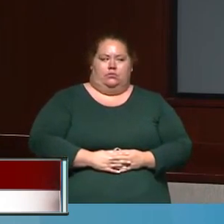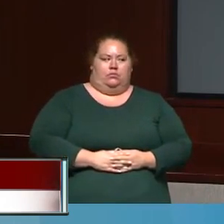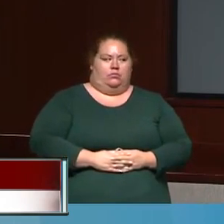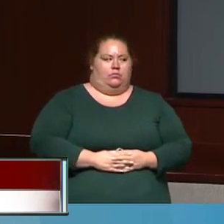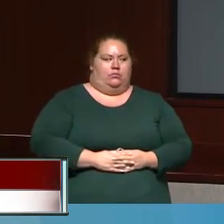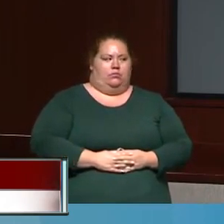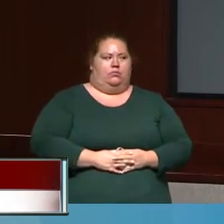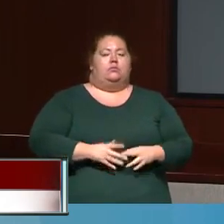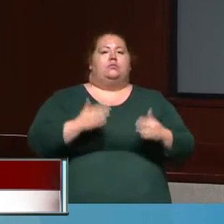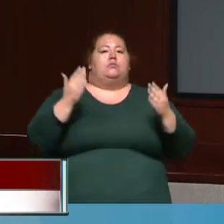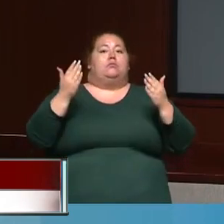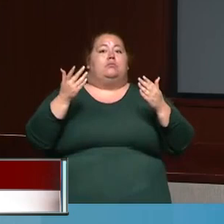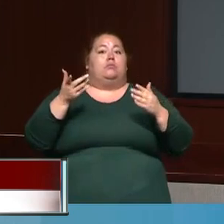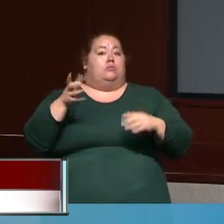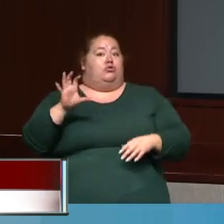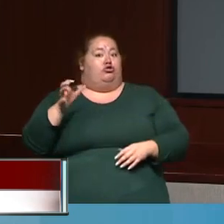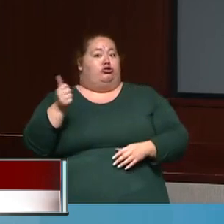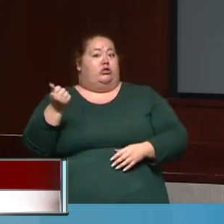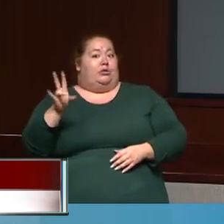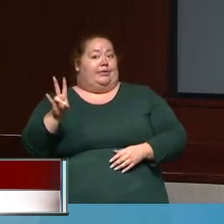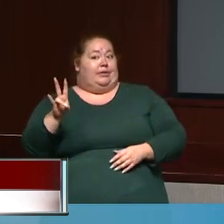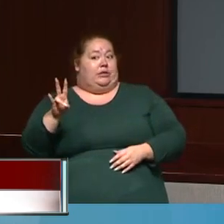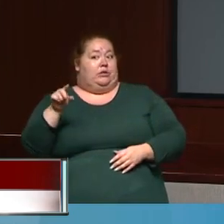Okay, Channel 17, any follow-up questions?